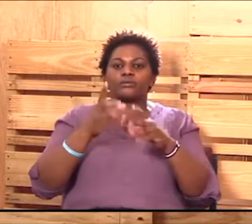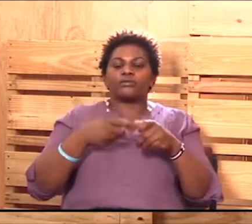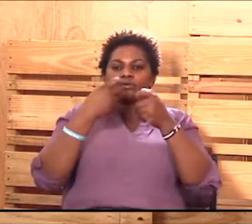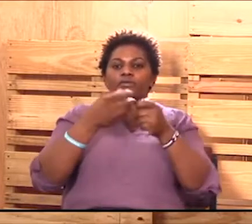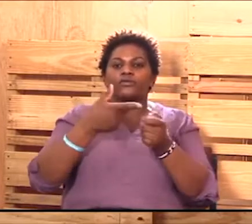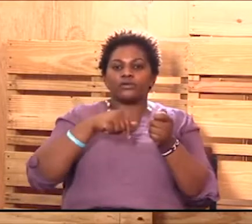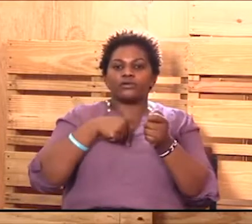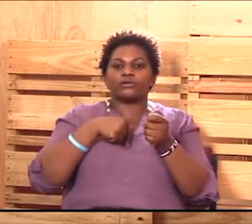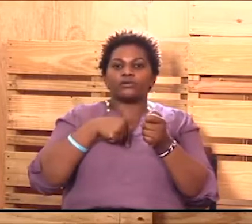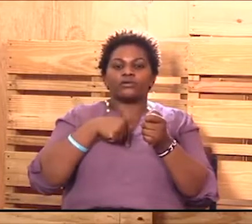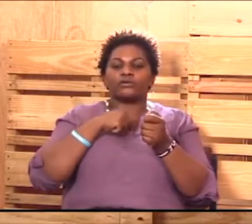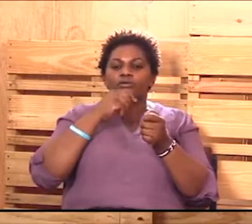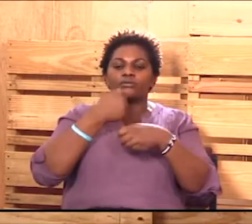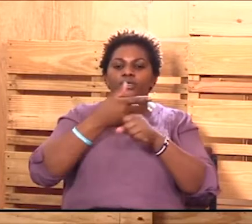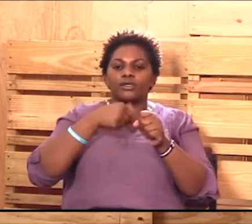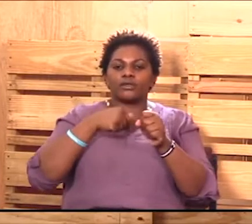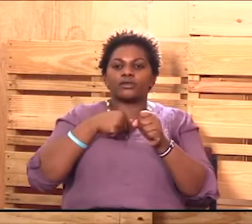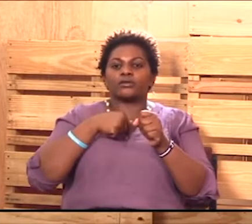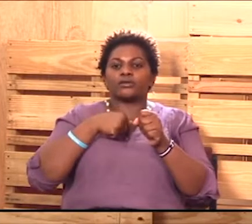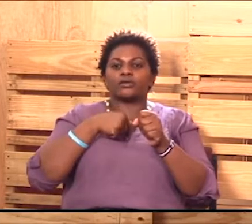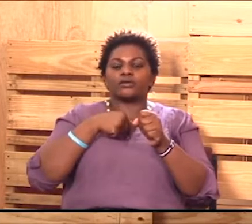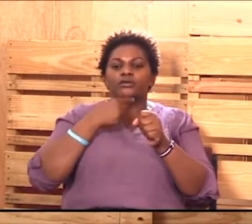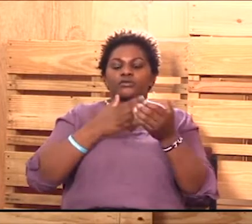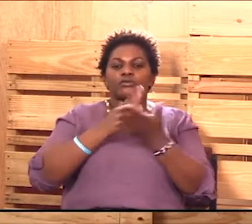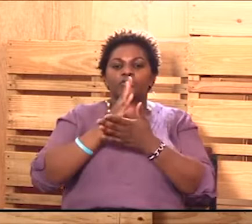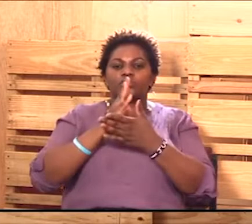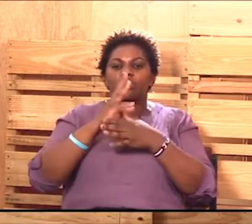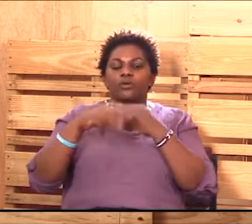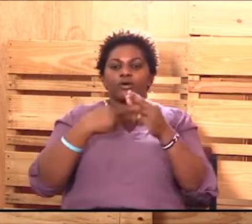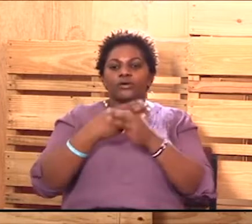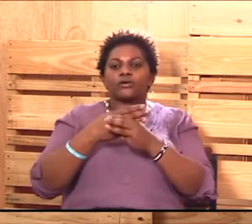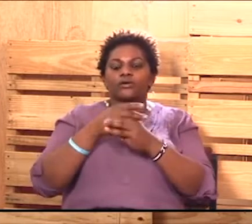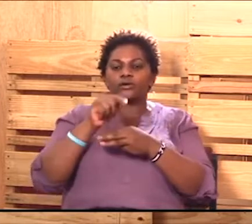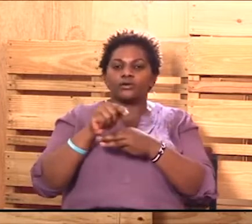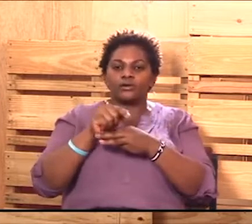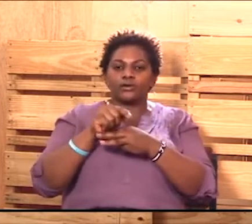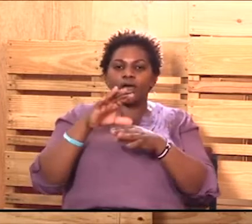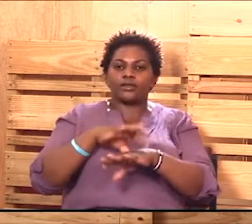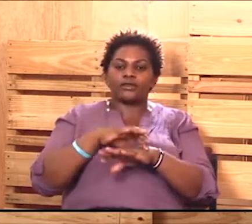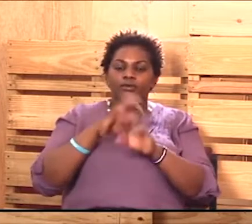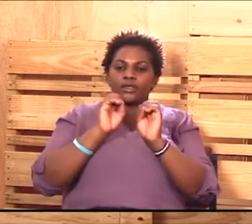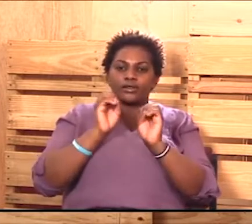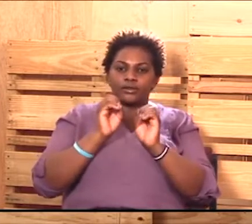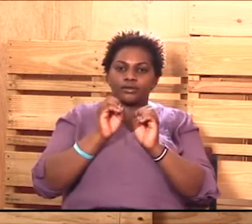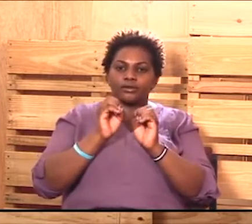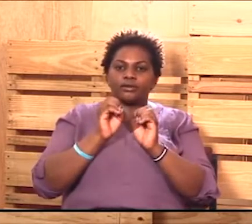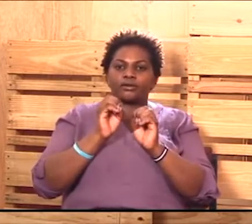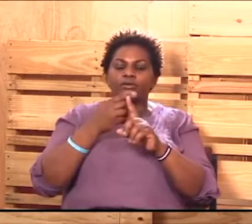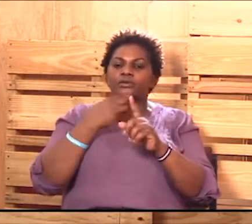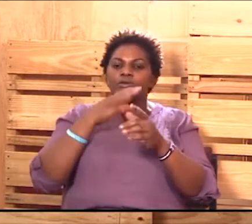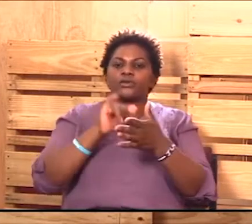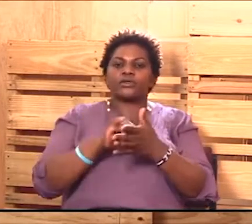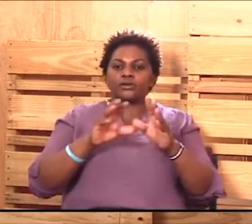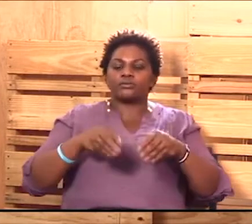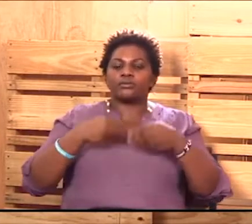provide for us. You did not create us so that we can just go through the world or this earth with nothing, but so that